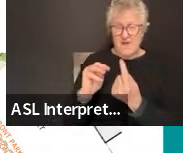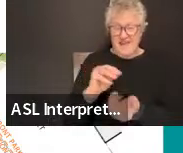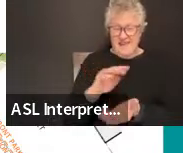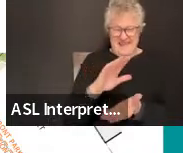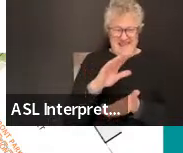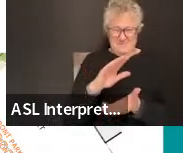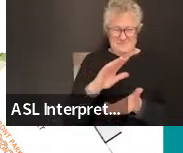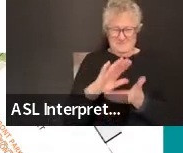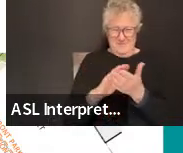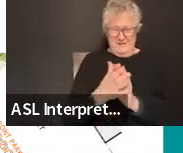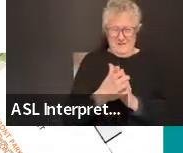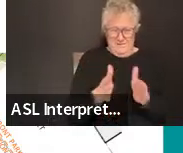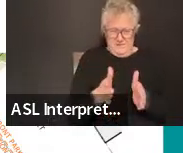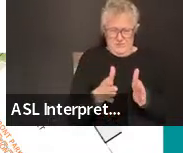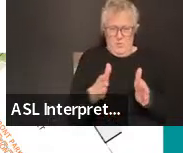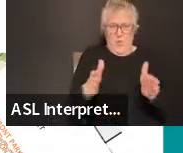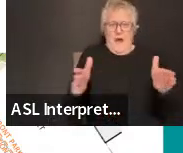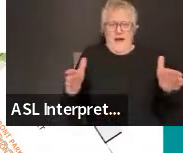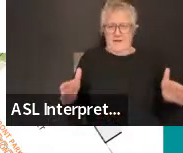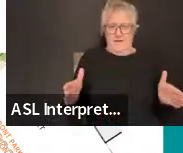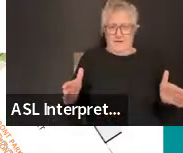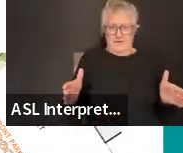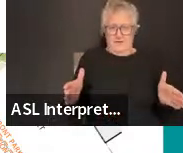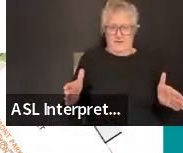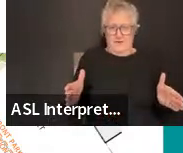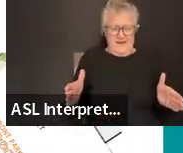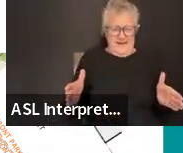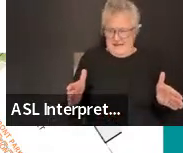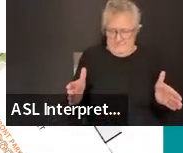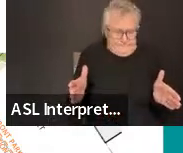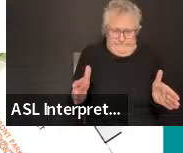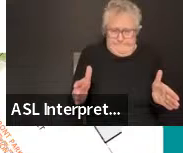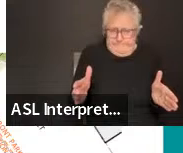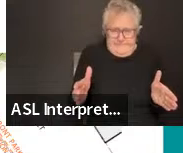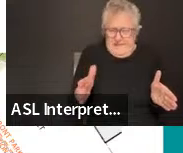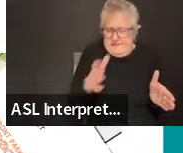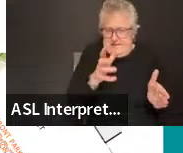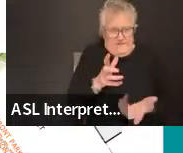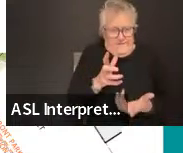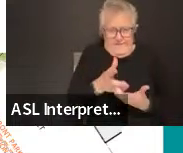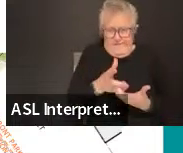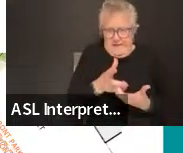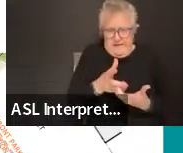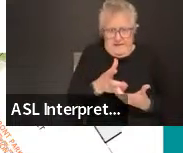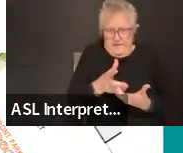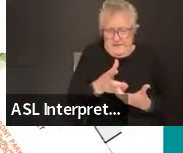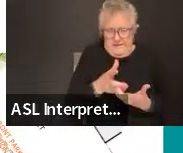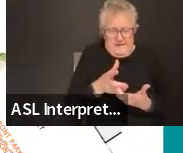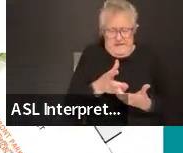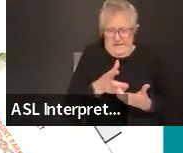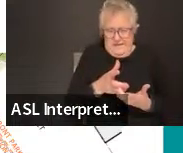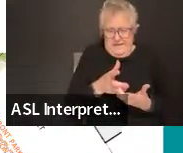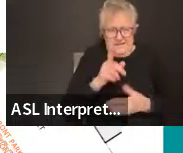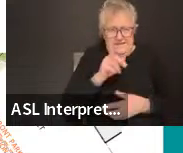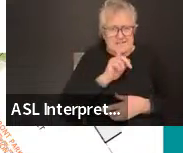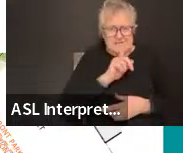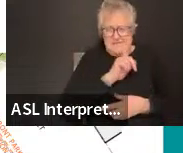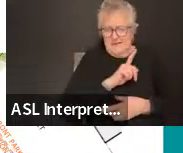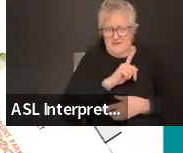really fit within that constraint of the development site B and the edge of the single level